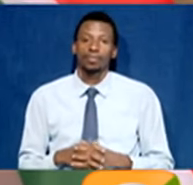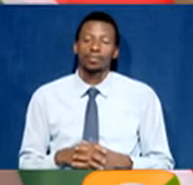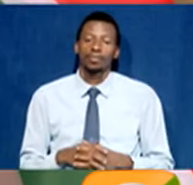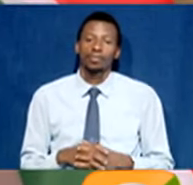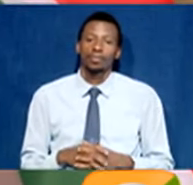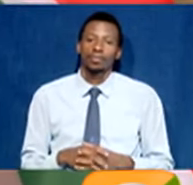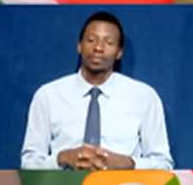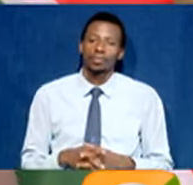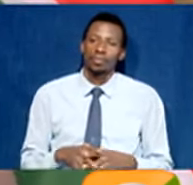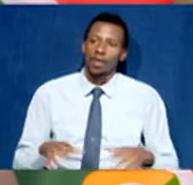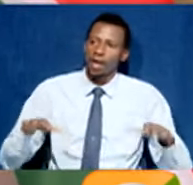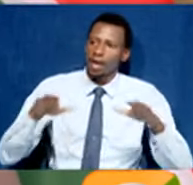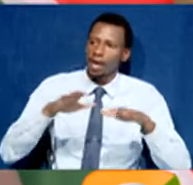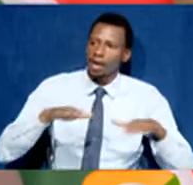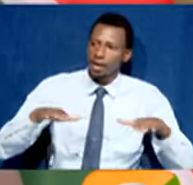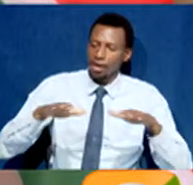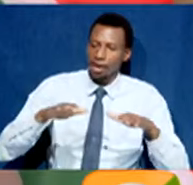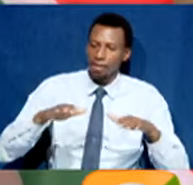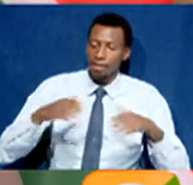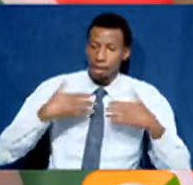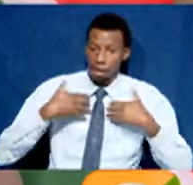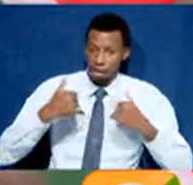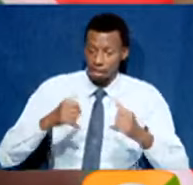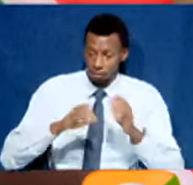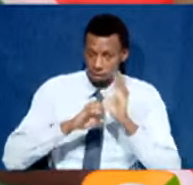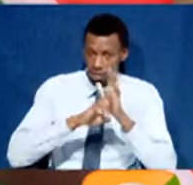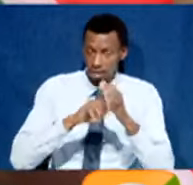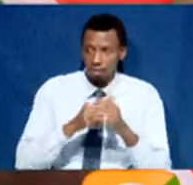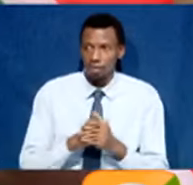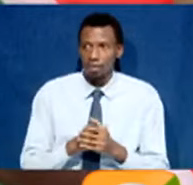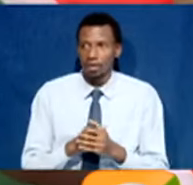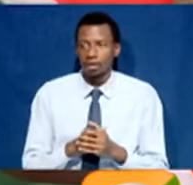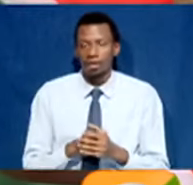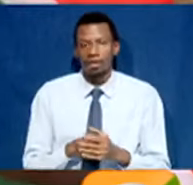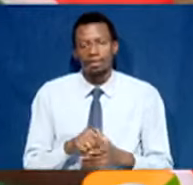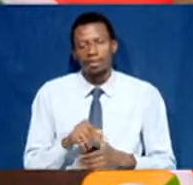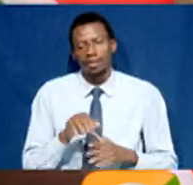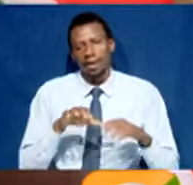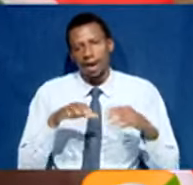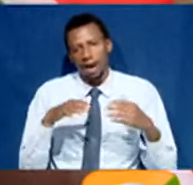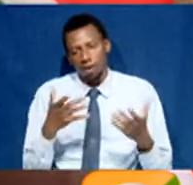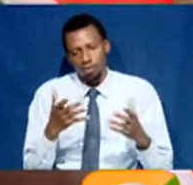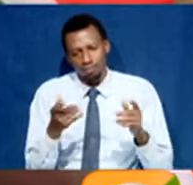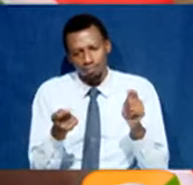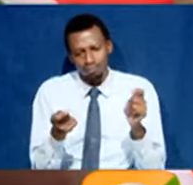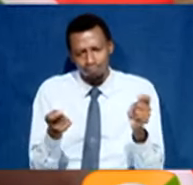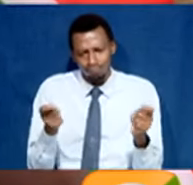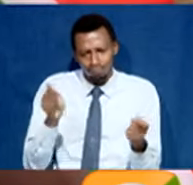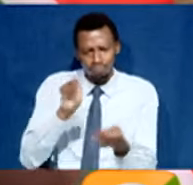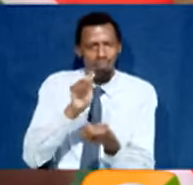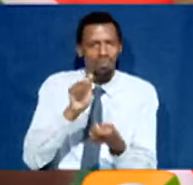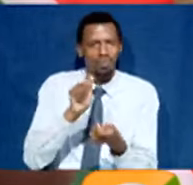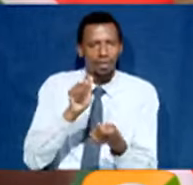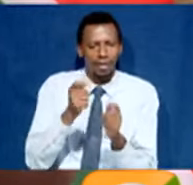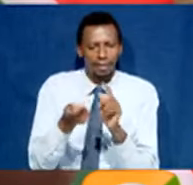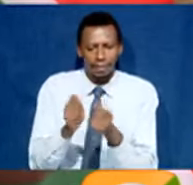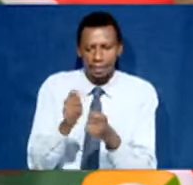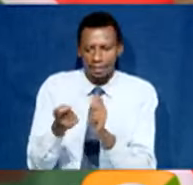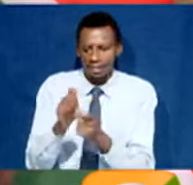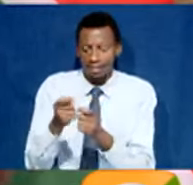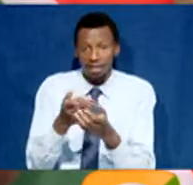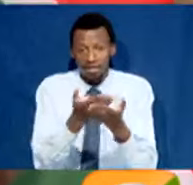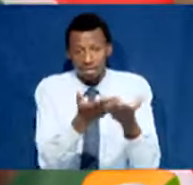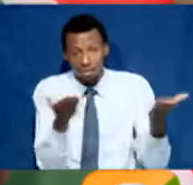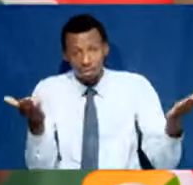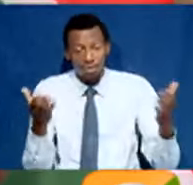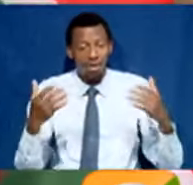Mambo ya health kwa mfano. It is the profiling, it is the spin that you